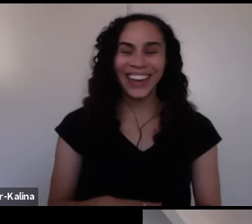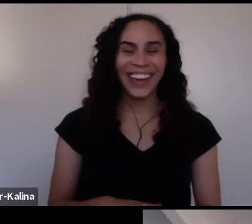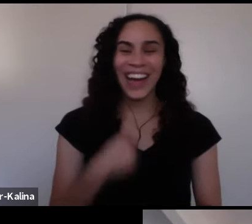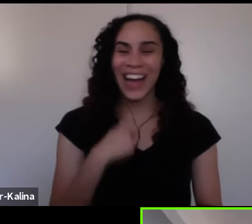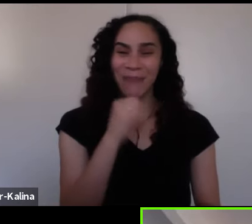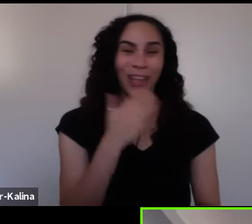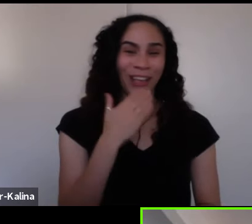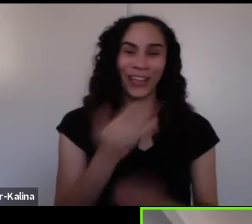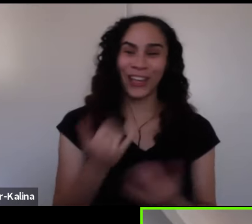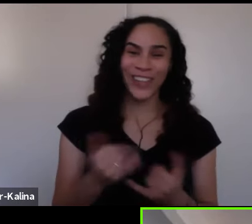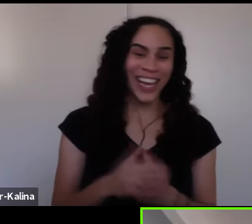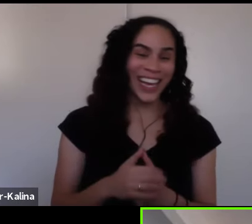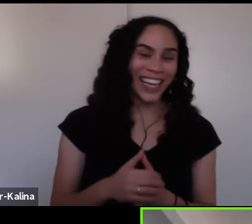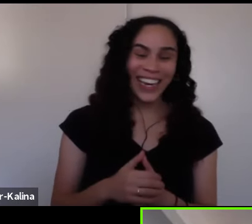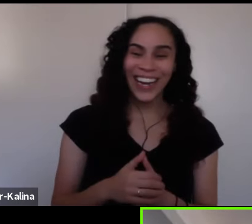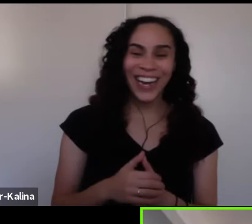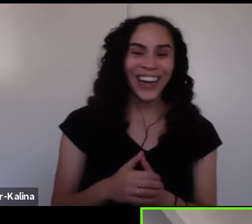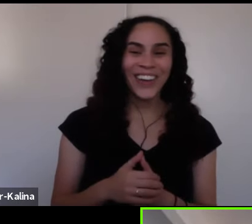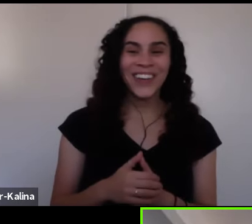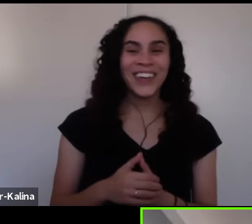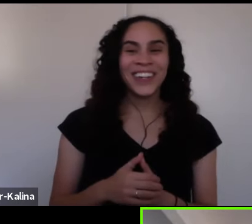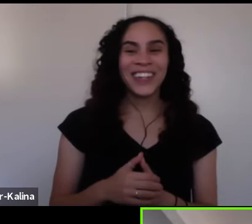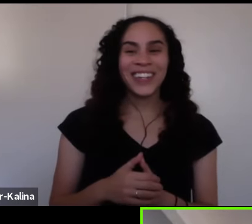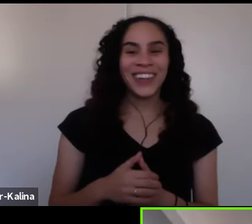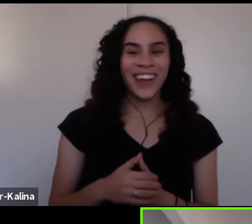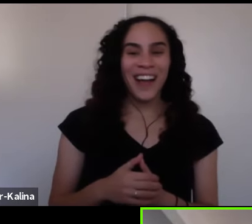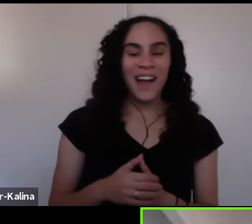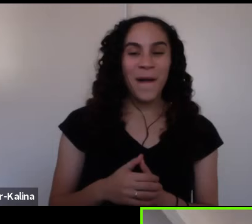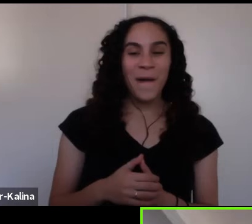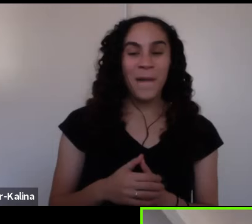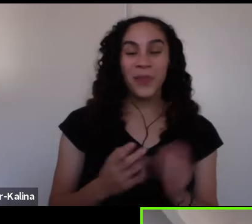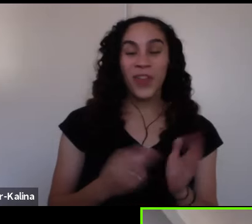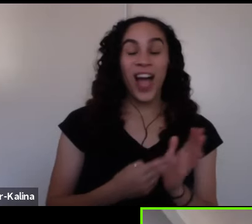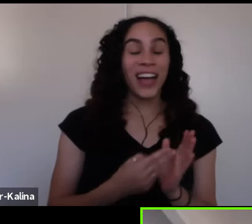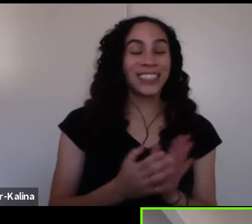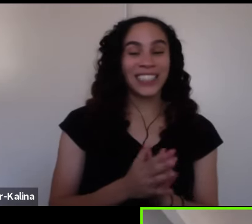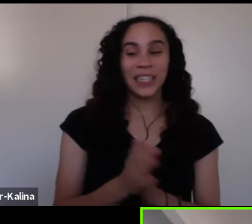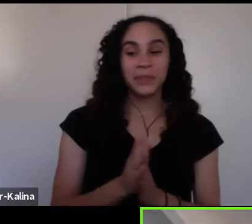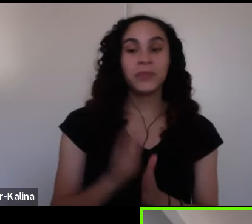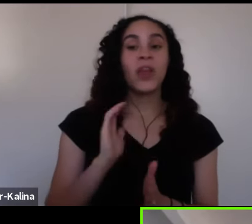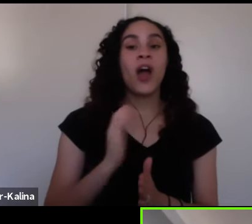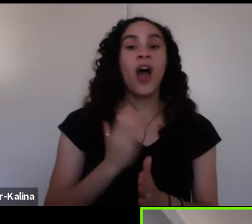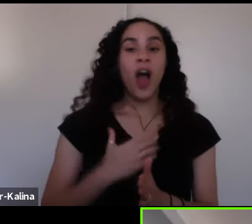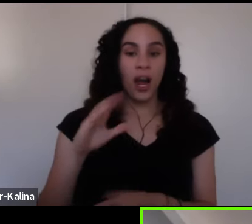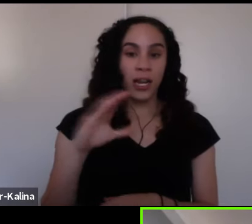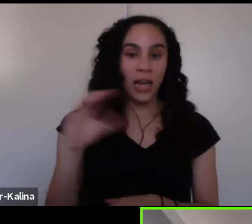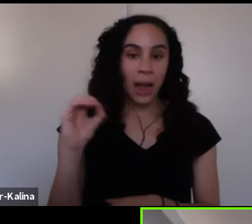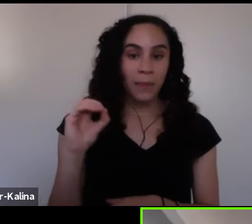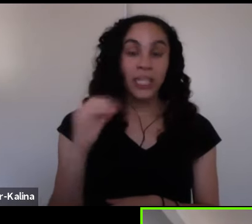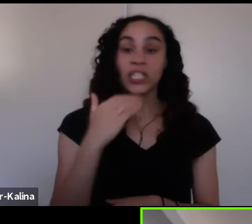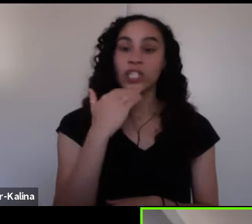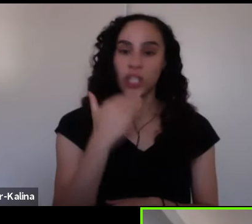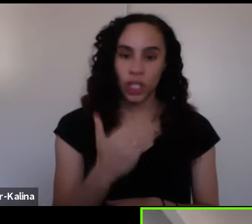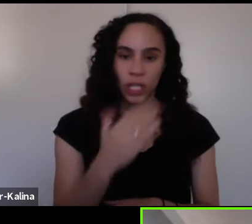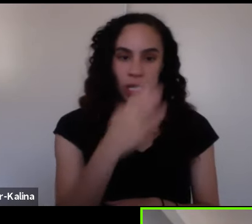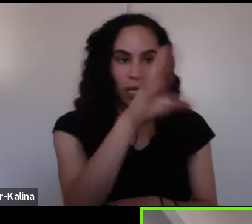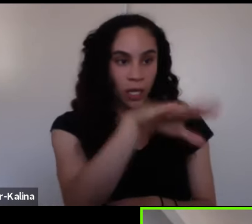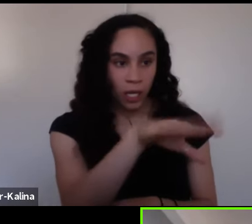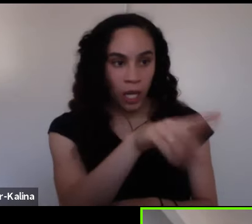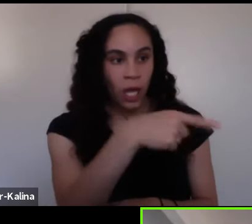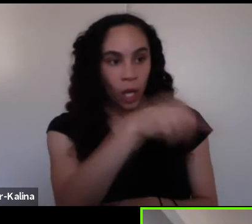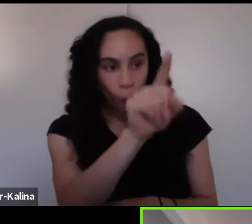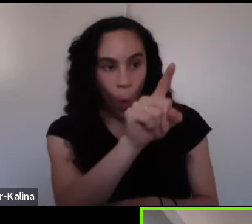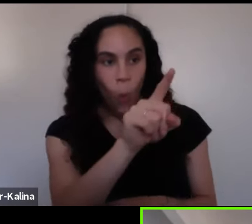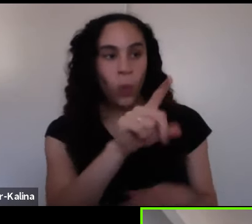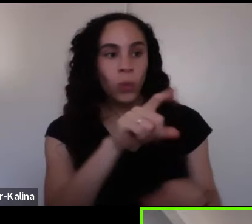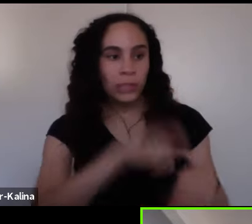now, honestly. Our company is really good about telling people to go take time off, right? I mean,